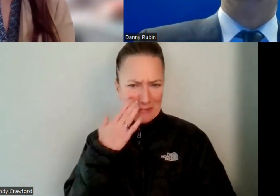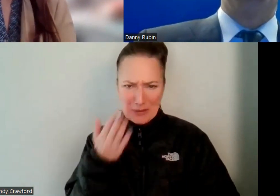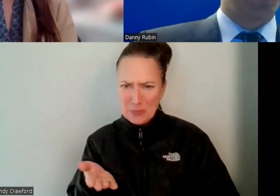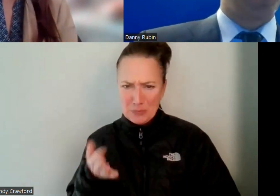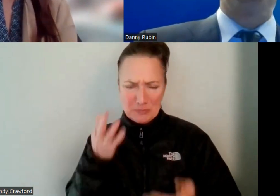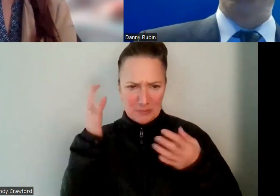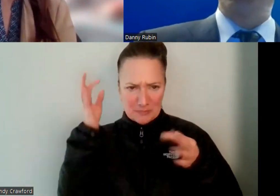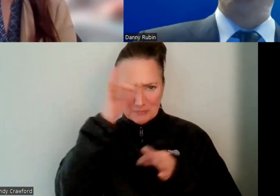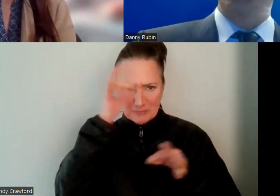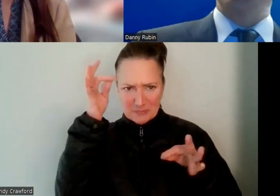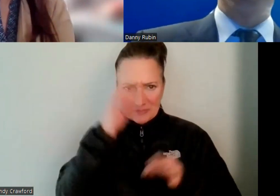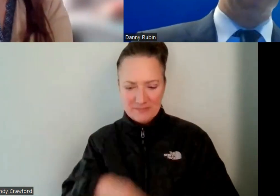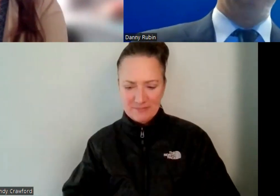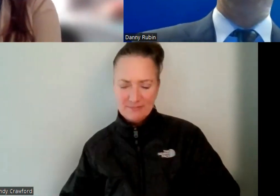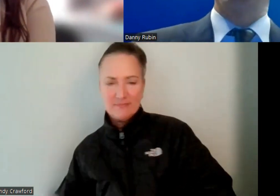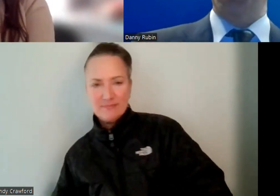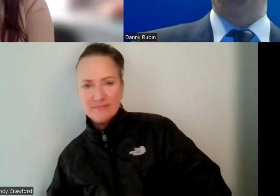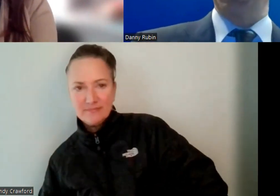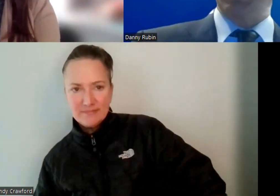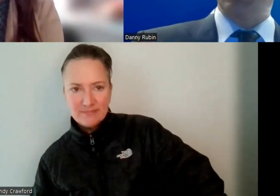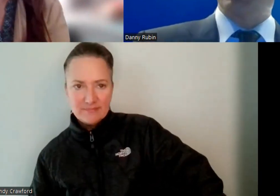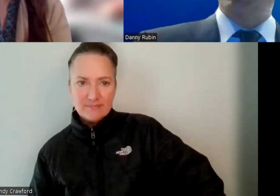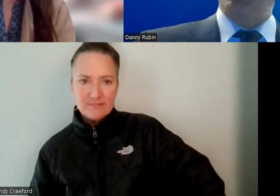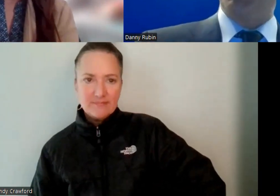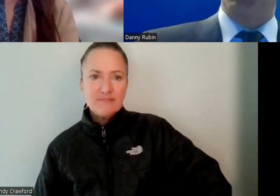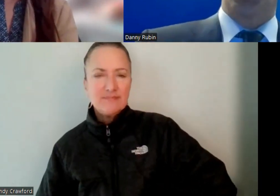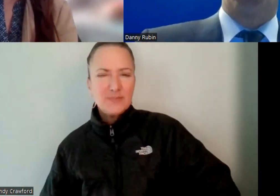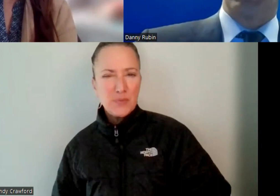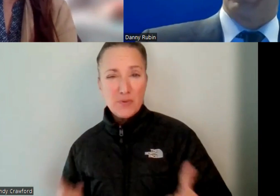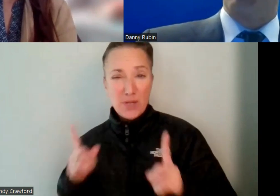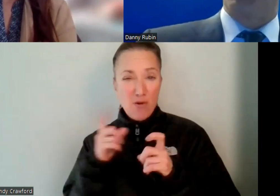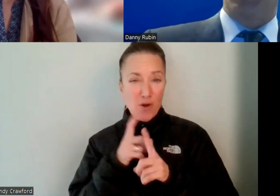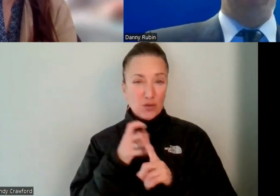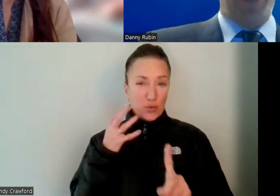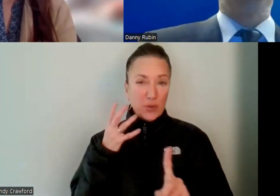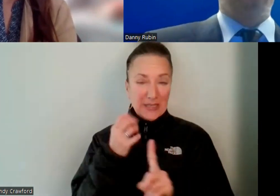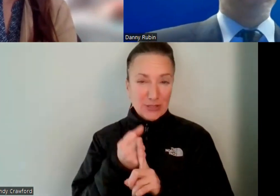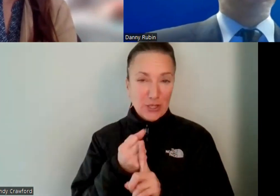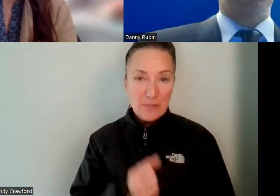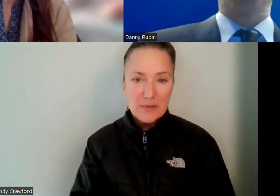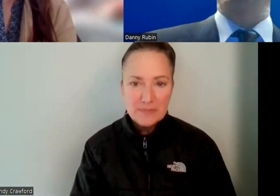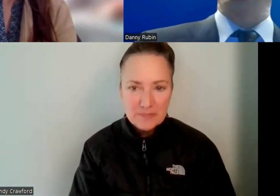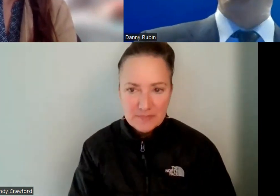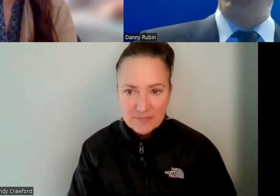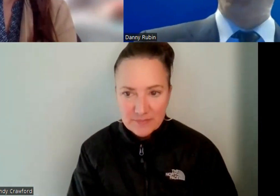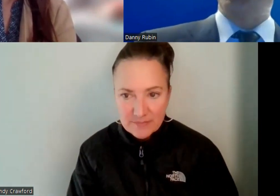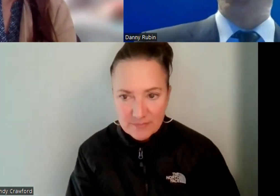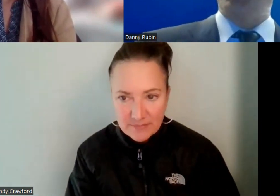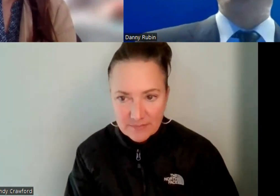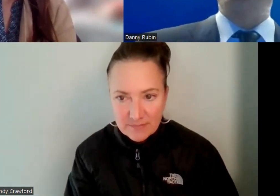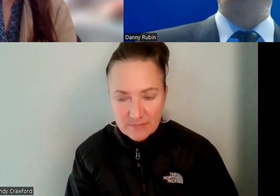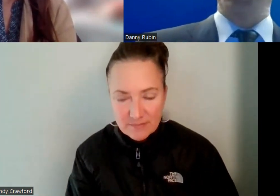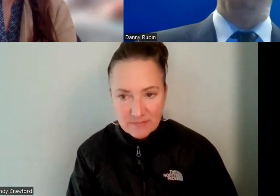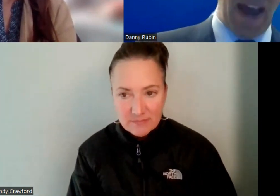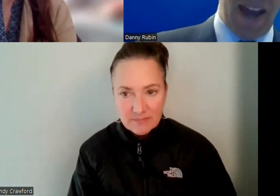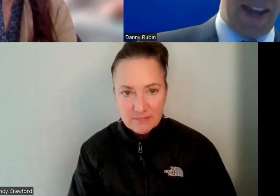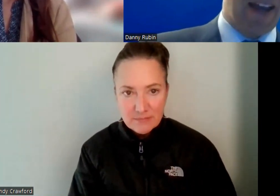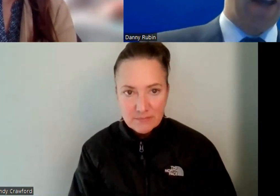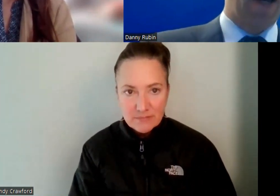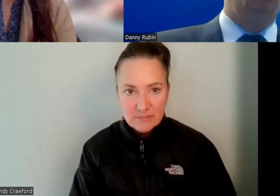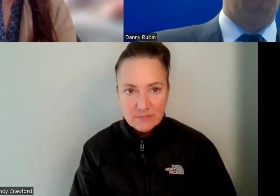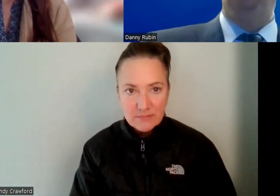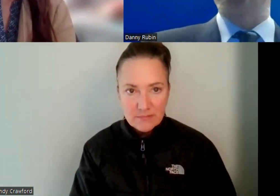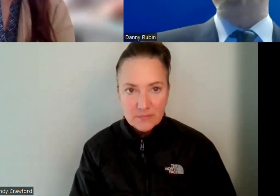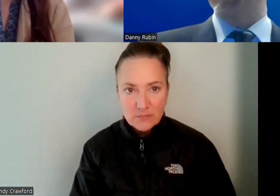It would be much So harder to yeah. get up to speed. We have a lot of questions here about the